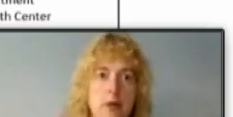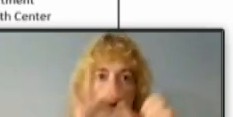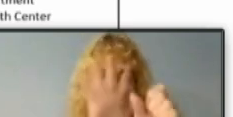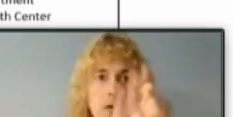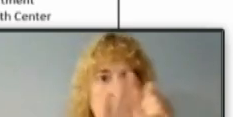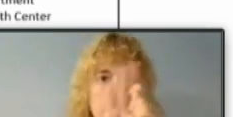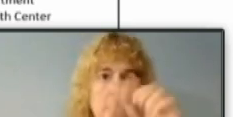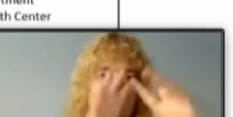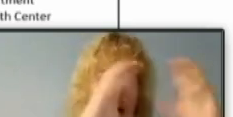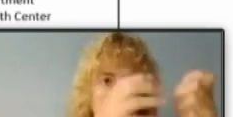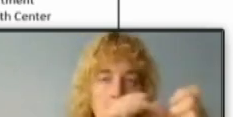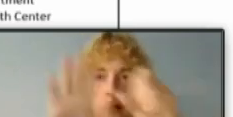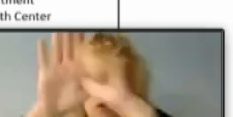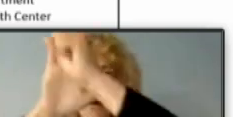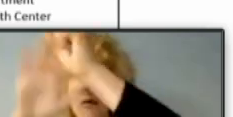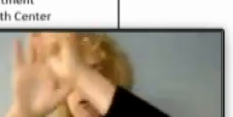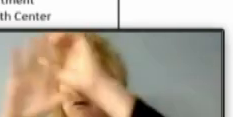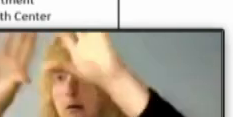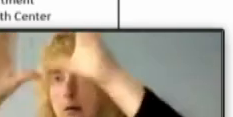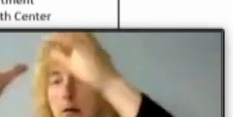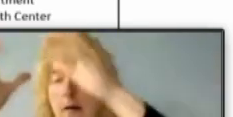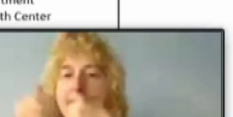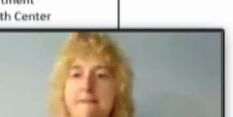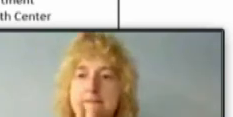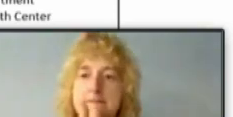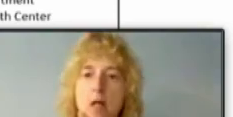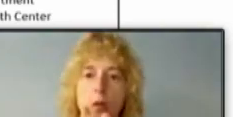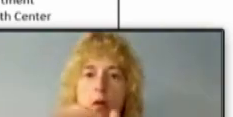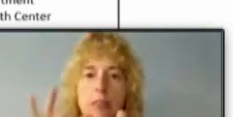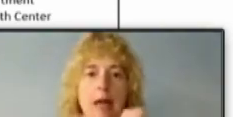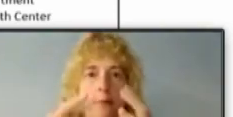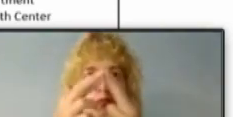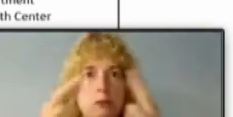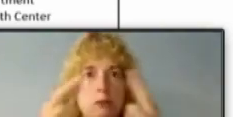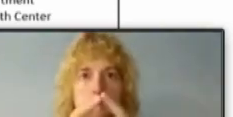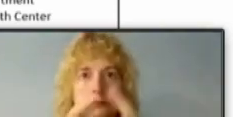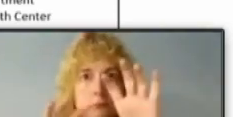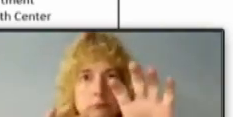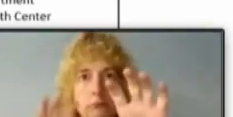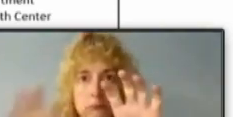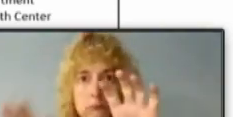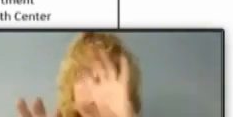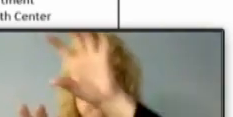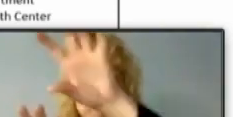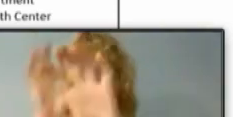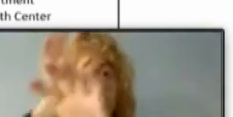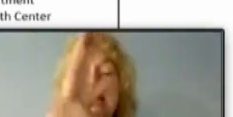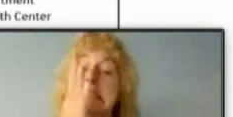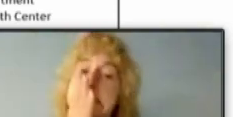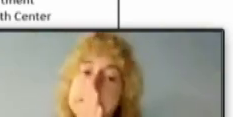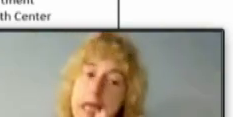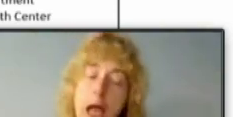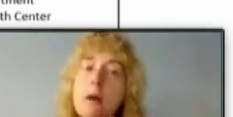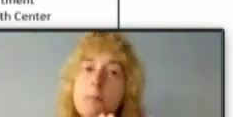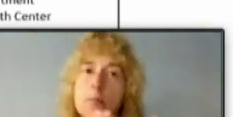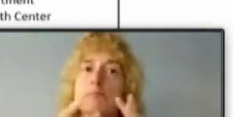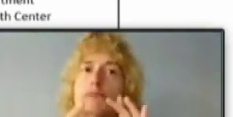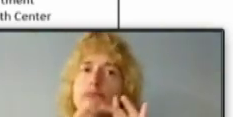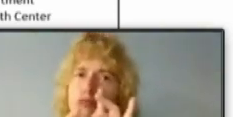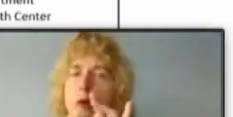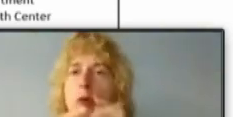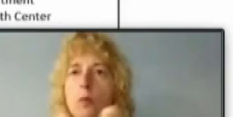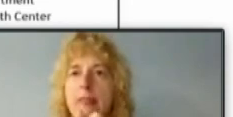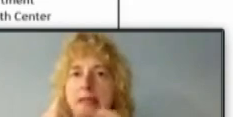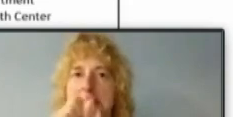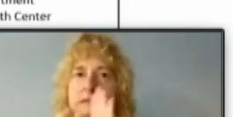those are specific to the region, and some of those are actually statewide or represent multiple regions. So the first